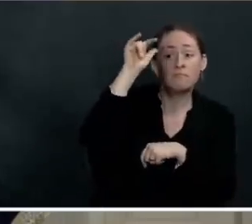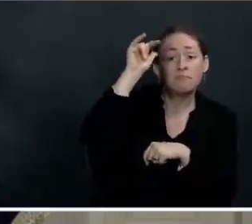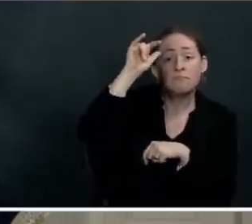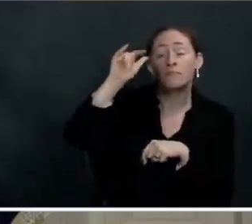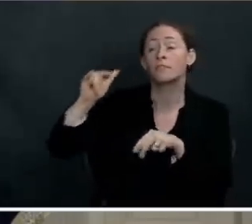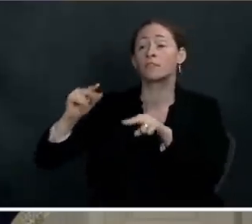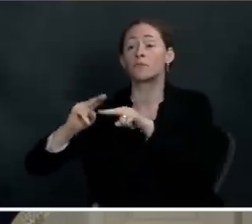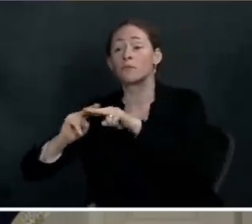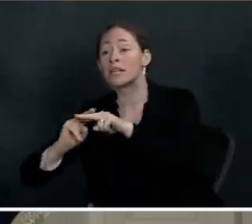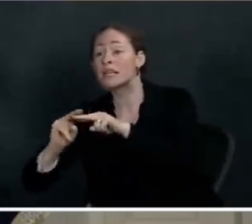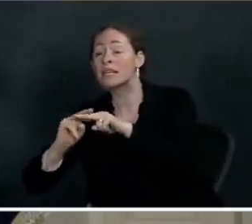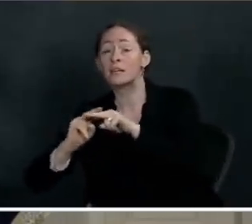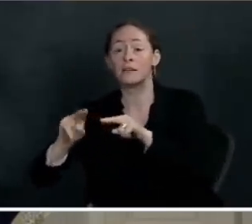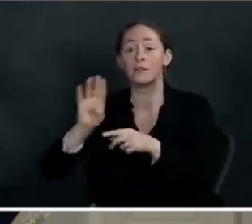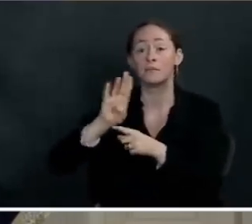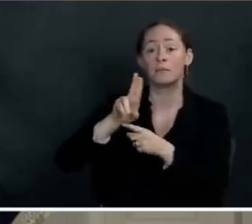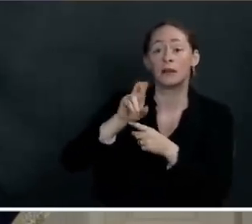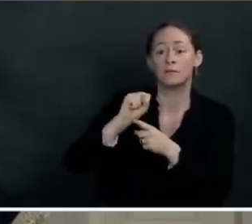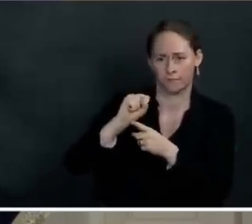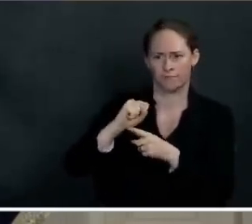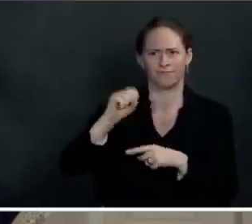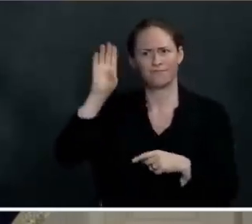One congressman pointed out